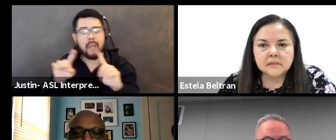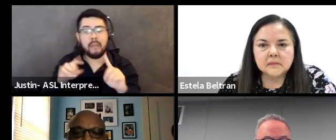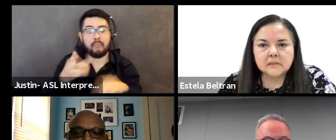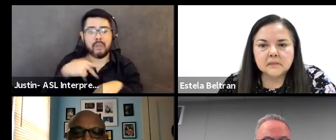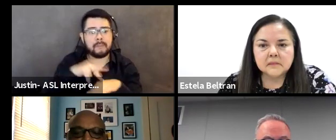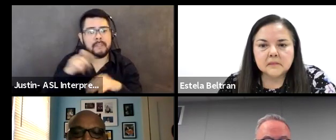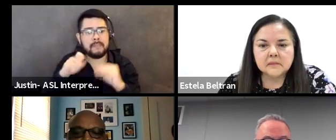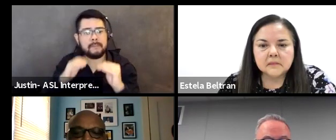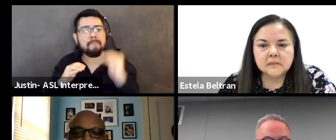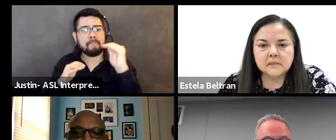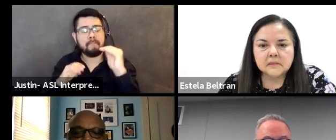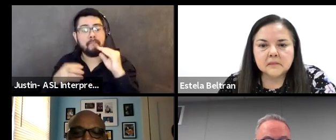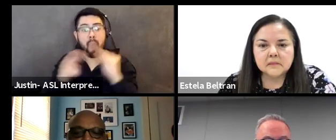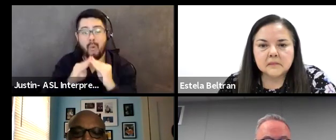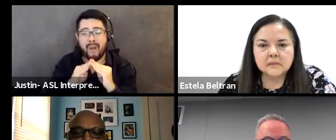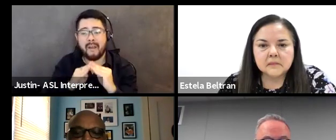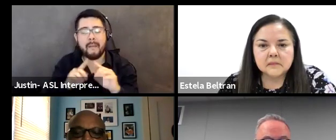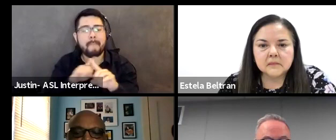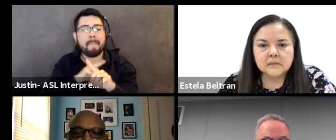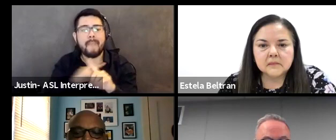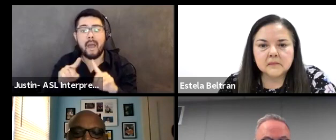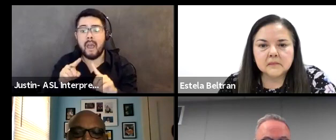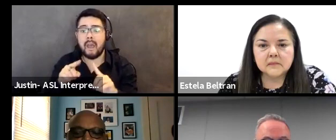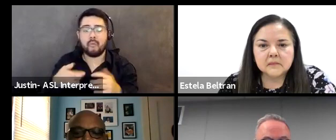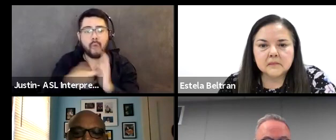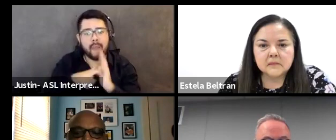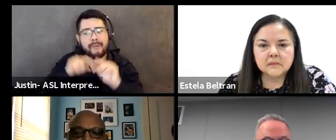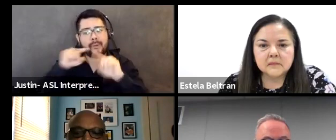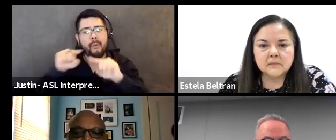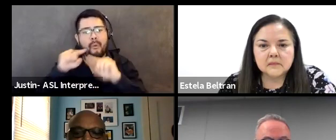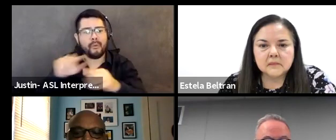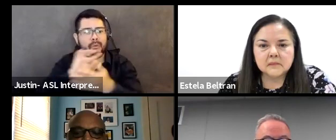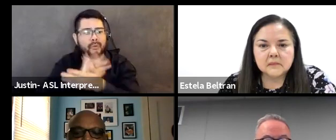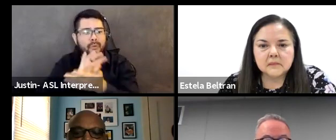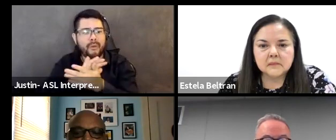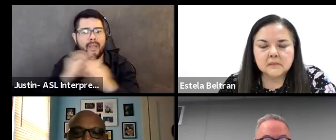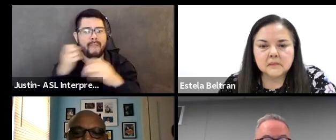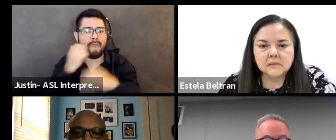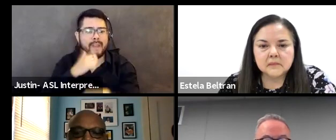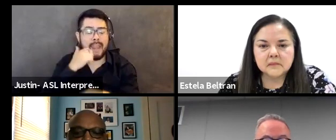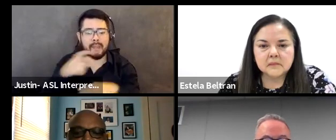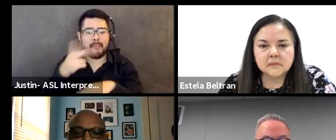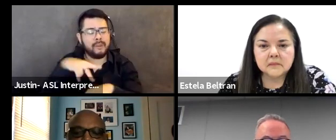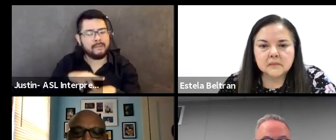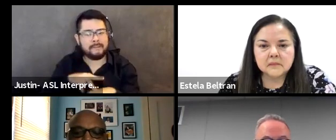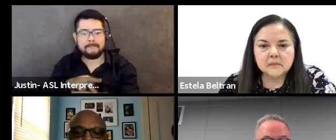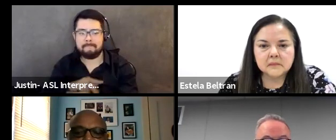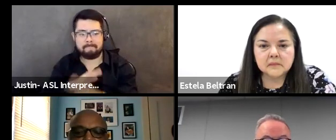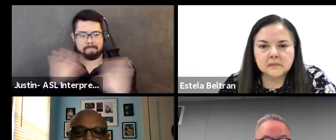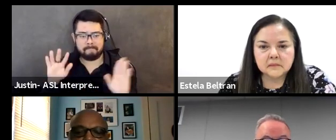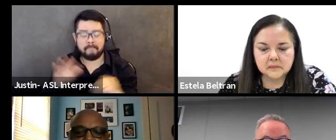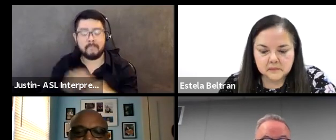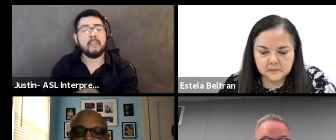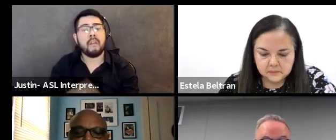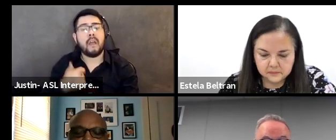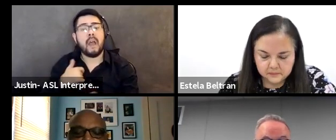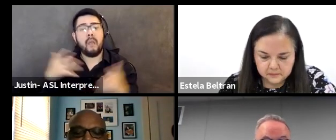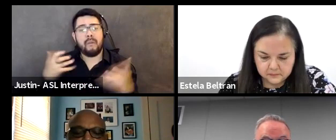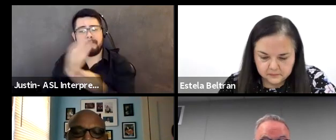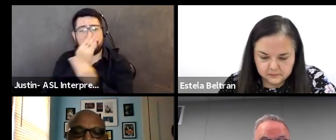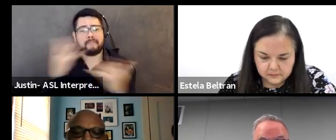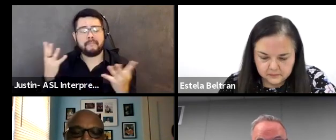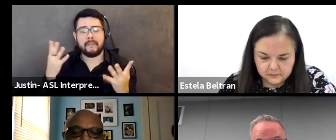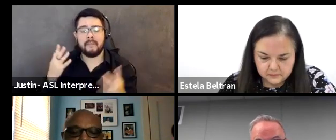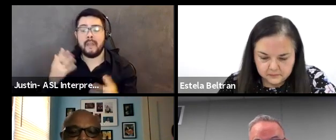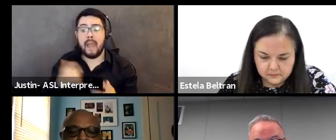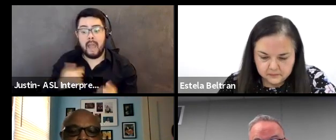site but it should be an as necessary requirement rather than an absolute mandate let me manage myself and my staff as i see